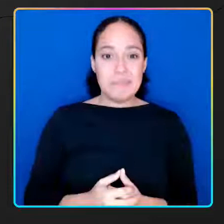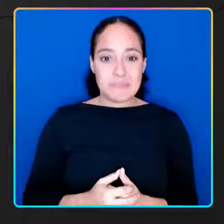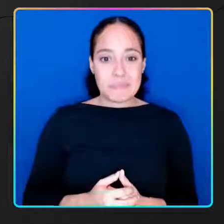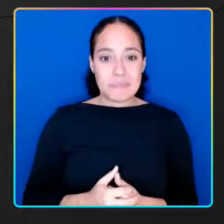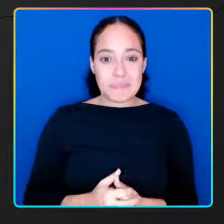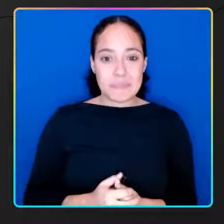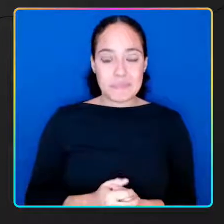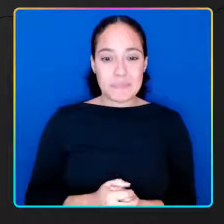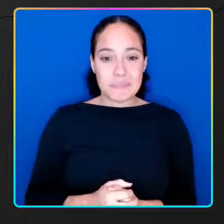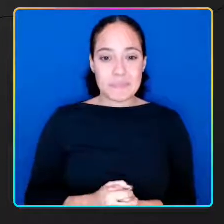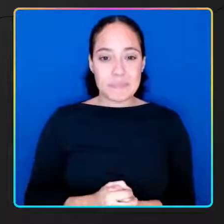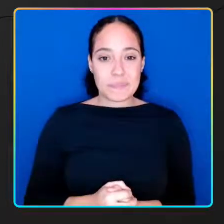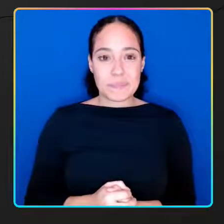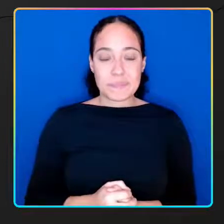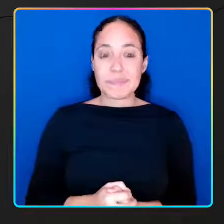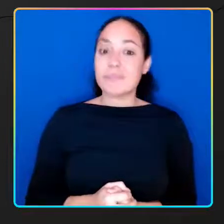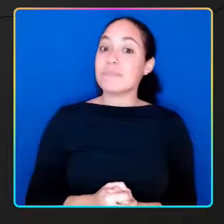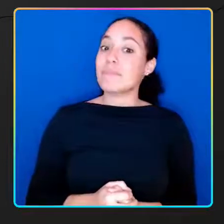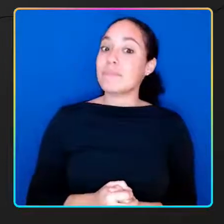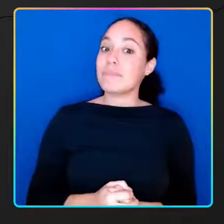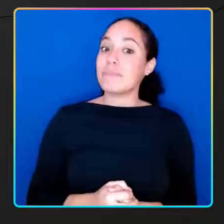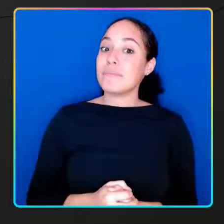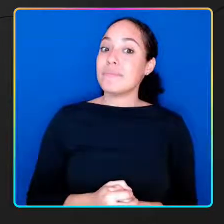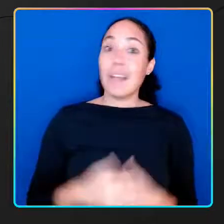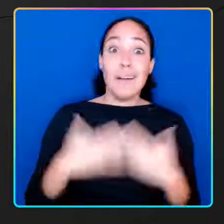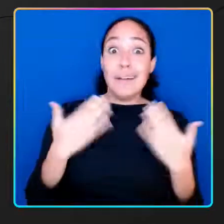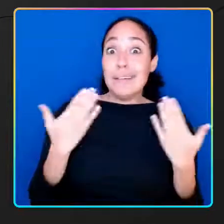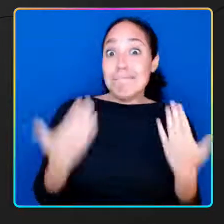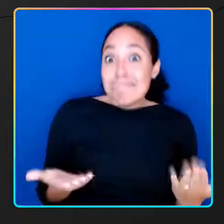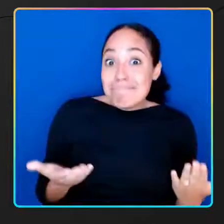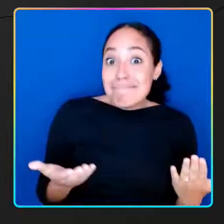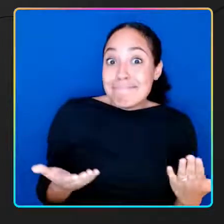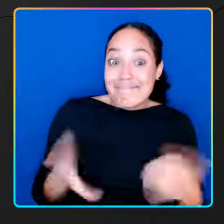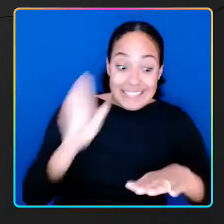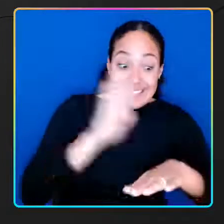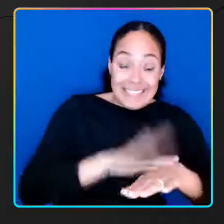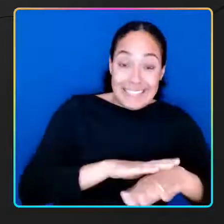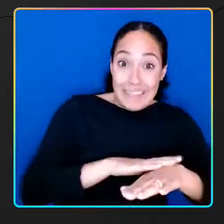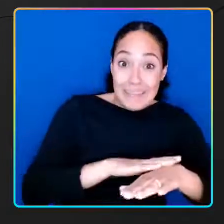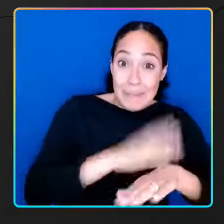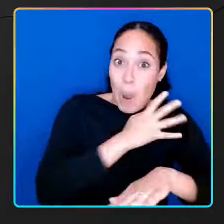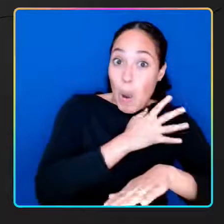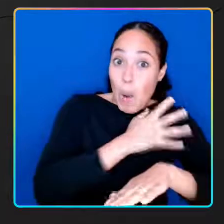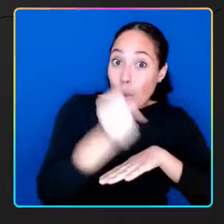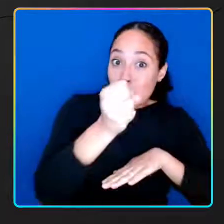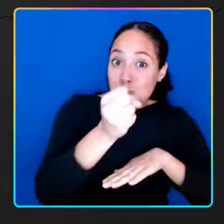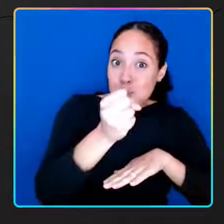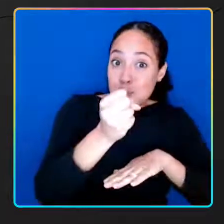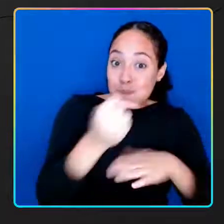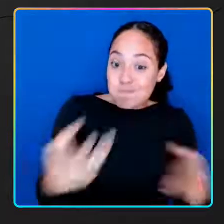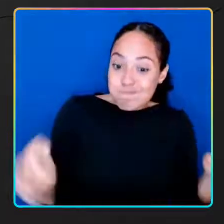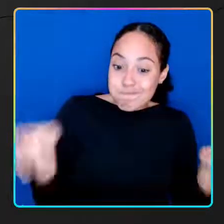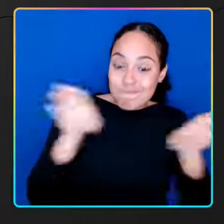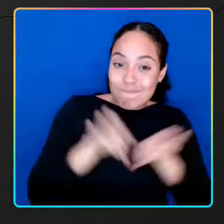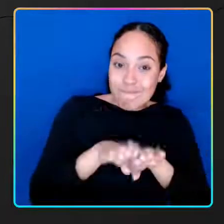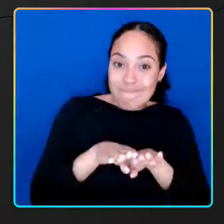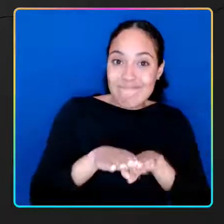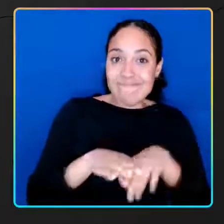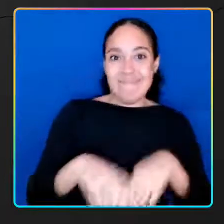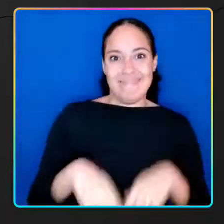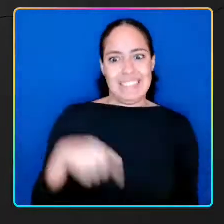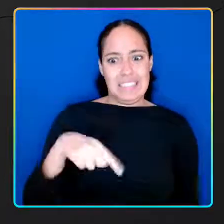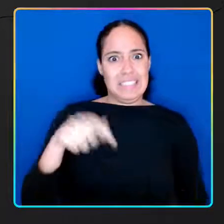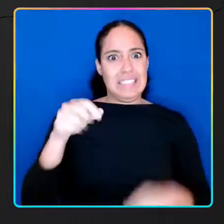well. But Bea, with that, we are actually out of time. Oh my goodness, the show always goes so quickly. We really,